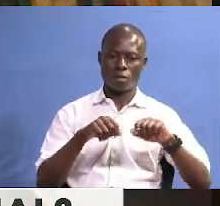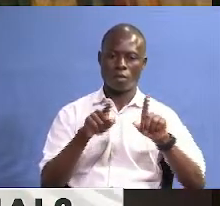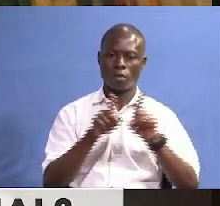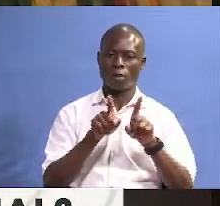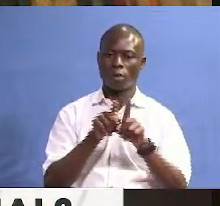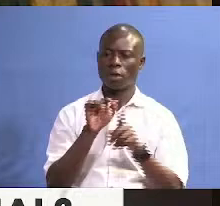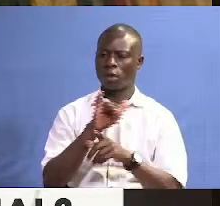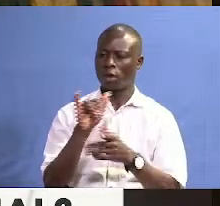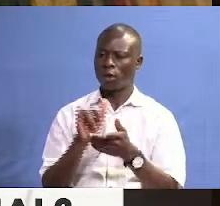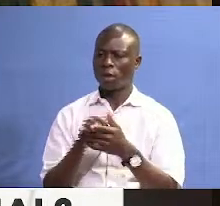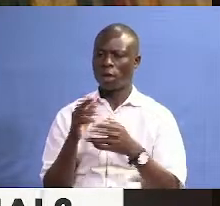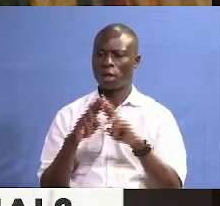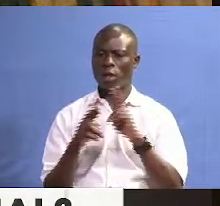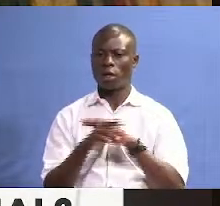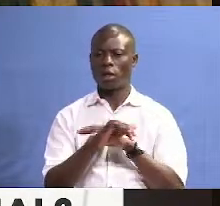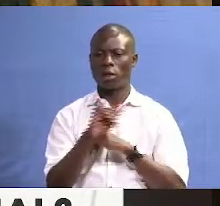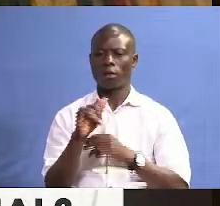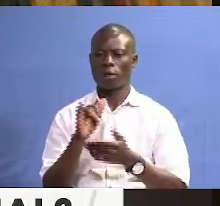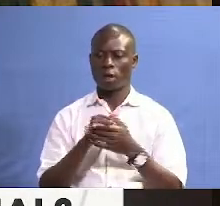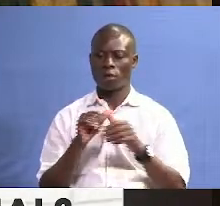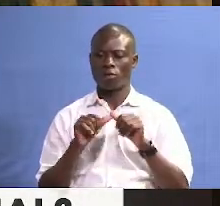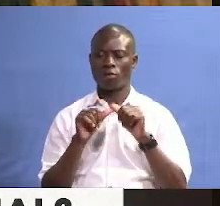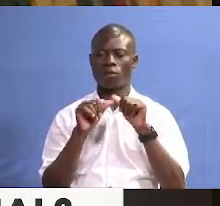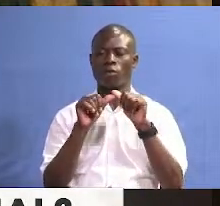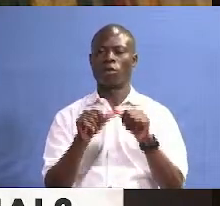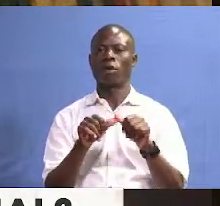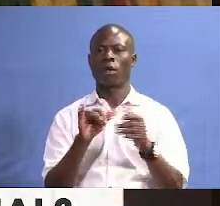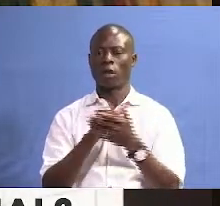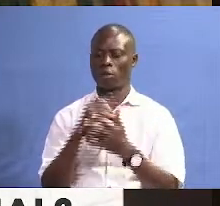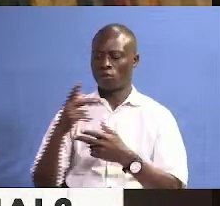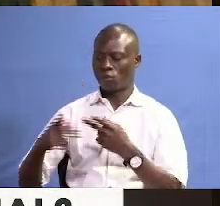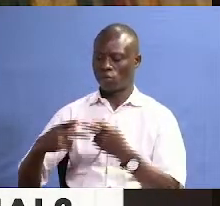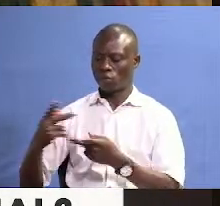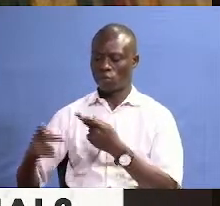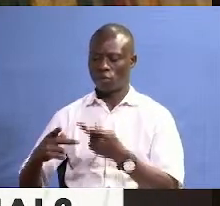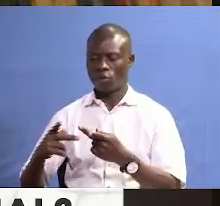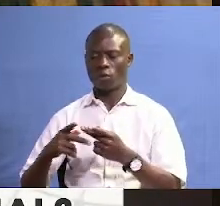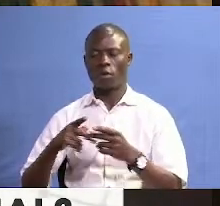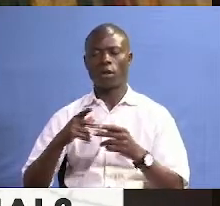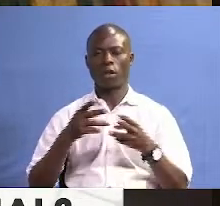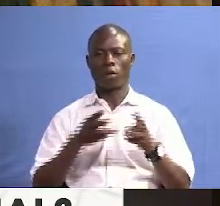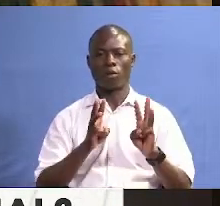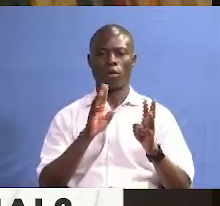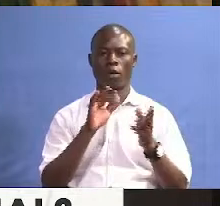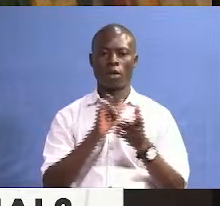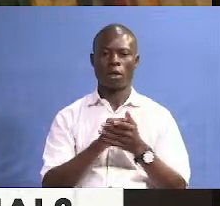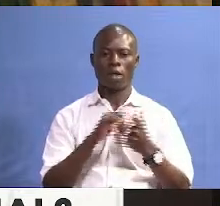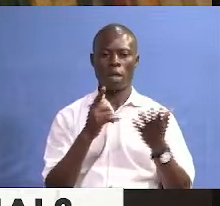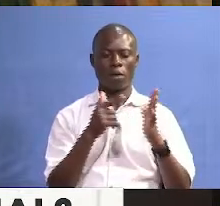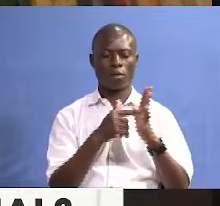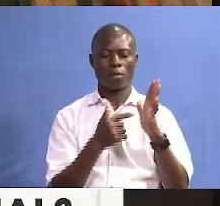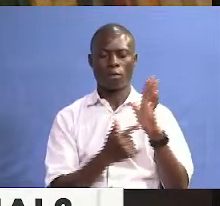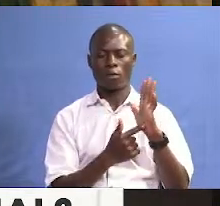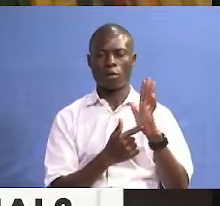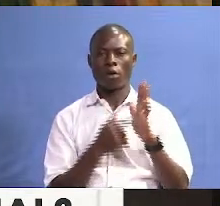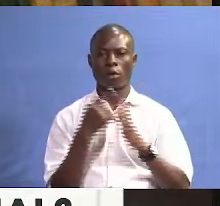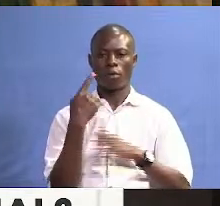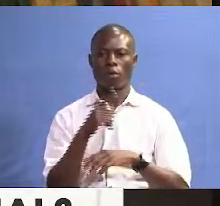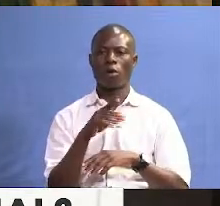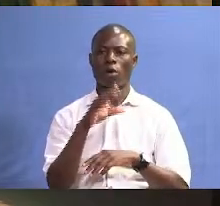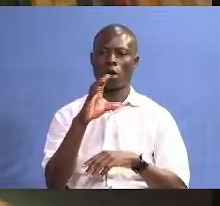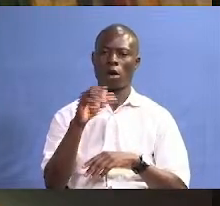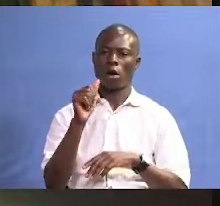the negotiations continue. And that procedure in terms of the appointment of a